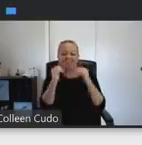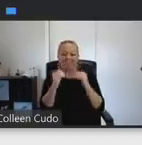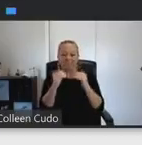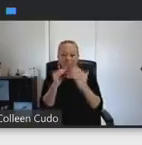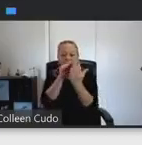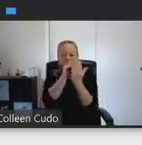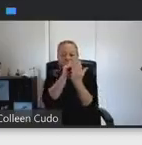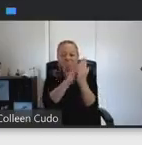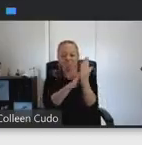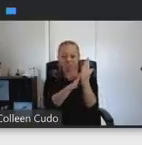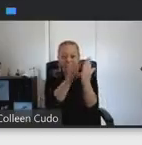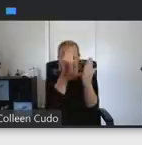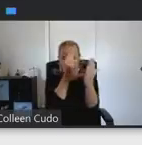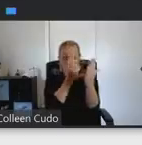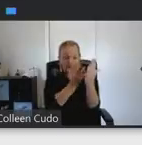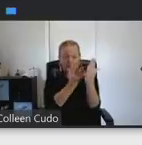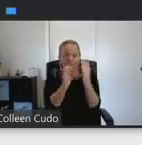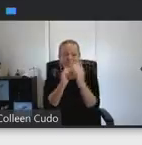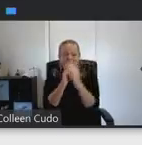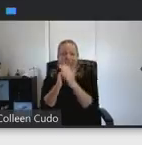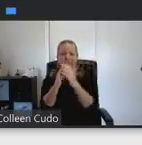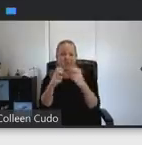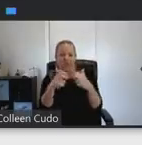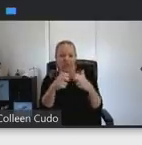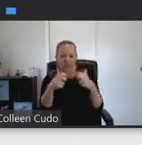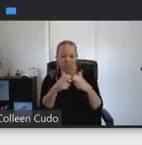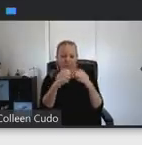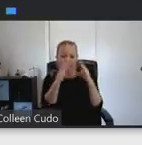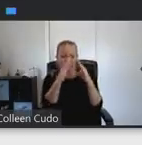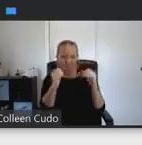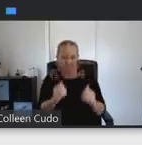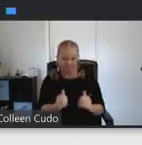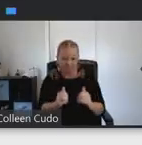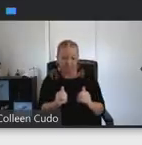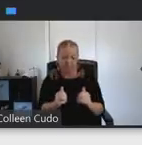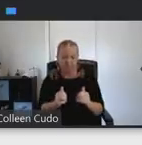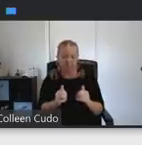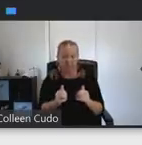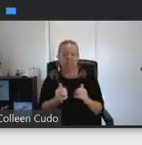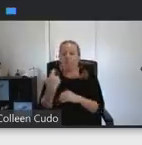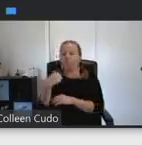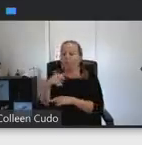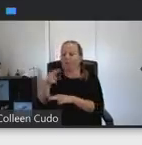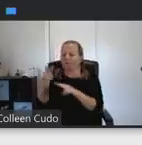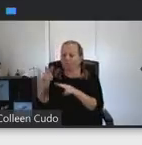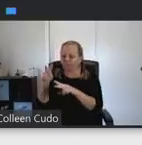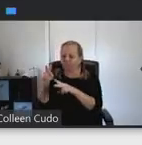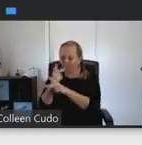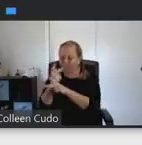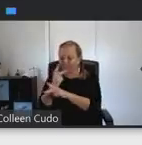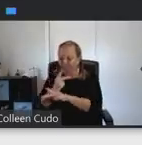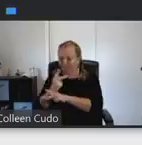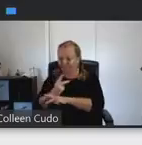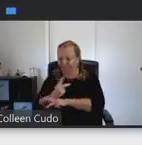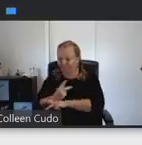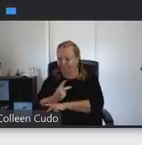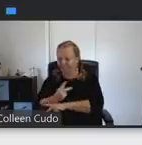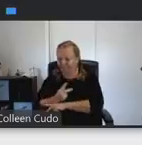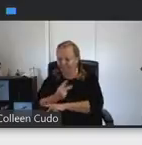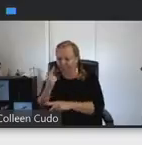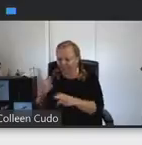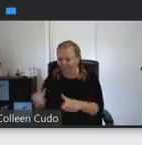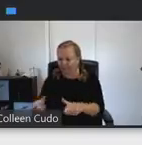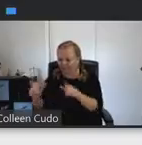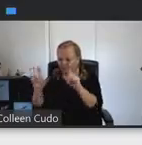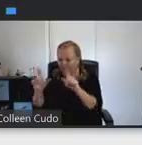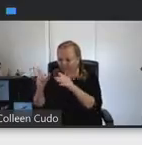the Wisconsin Electronic Disease Surveillance System, or WEDS. We look at the cases in WEDS every day of the week and